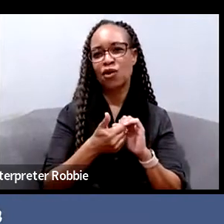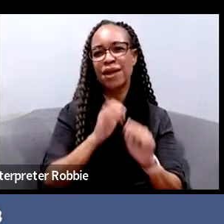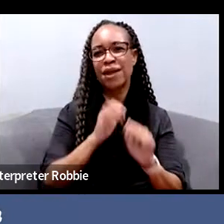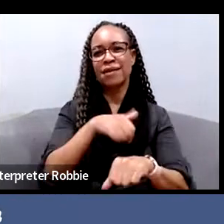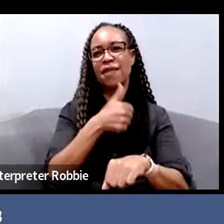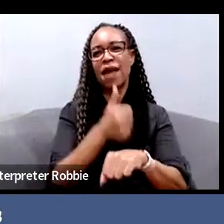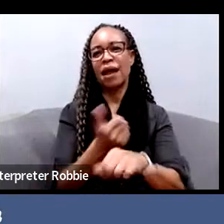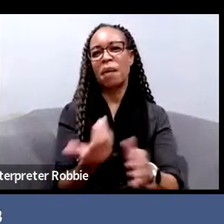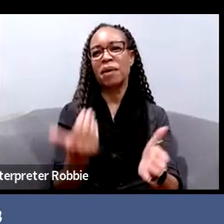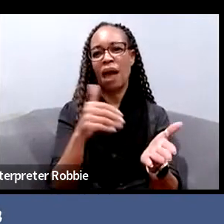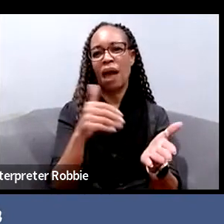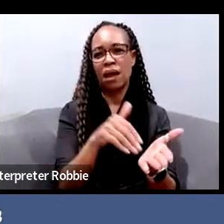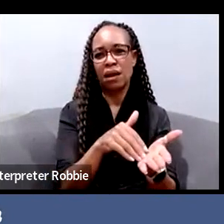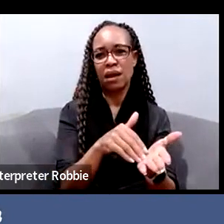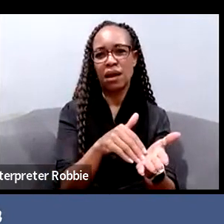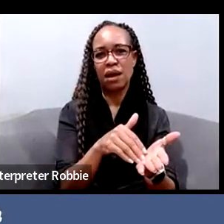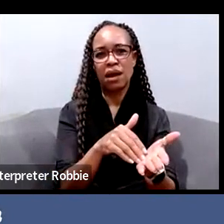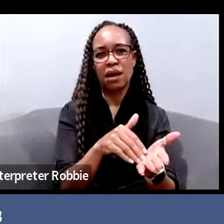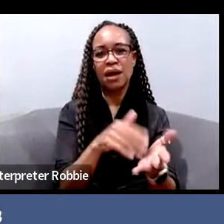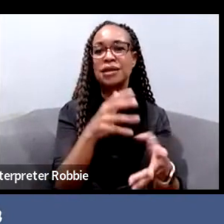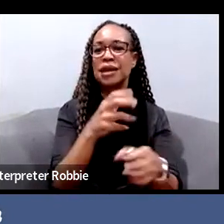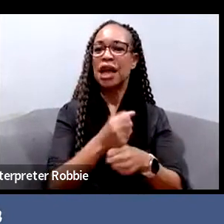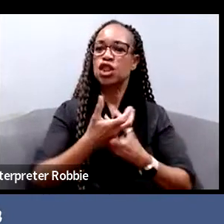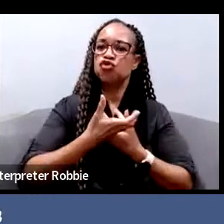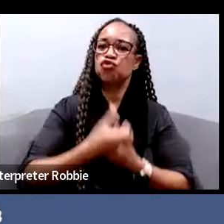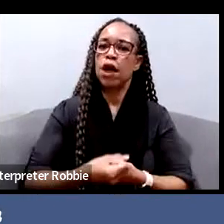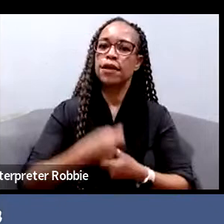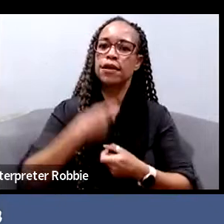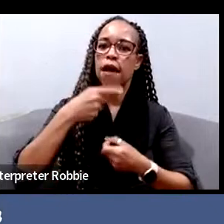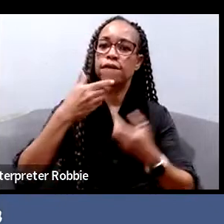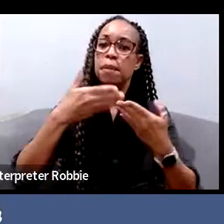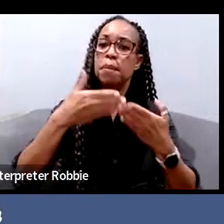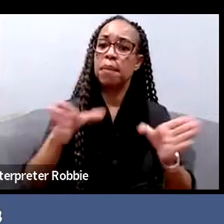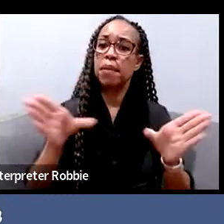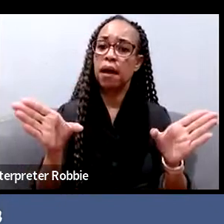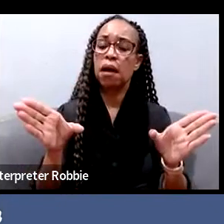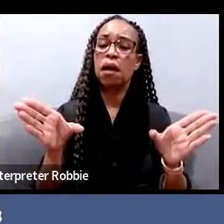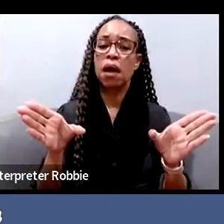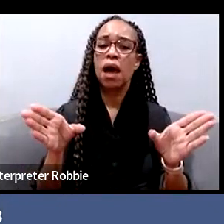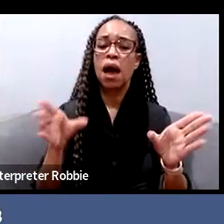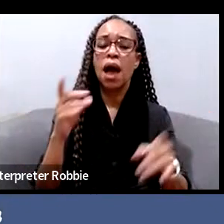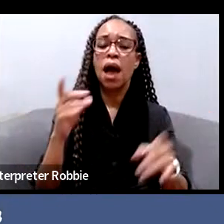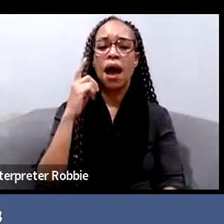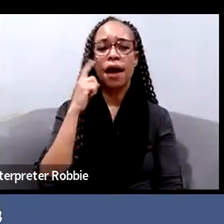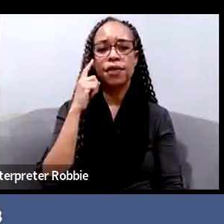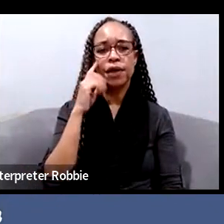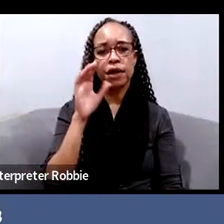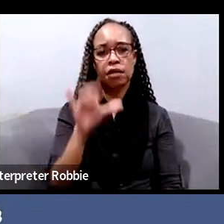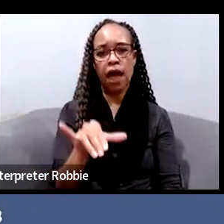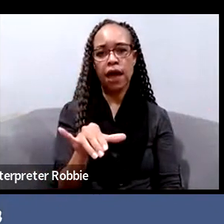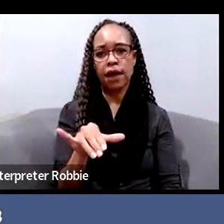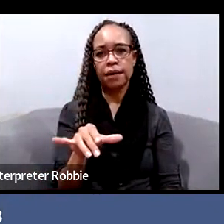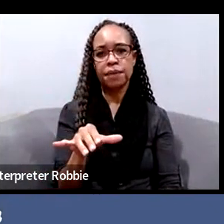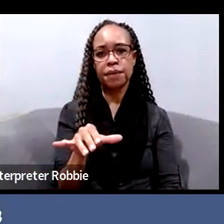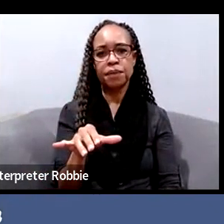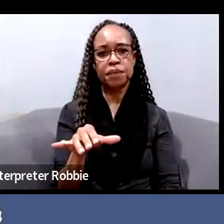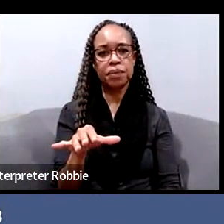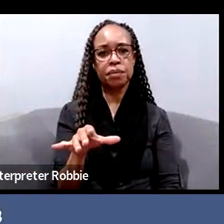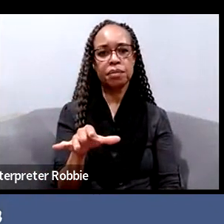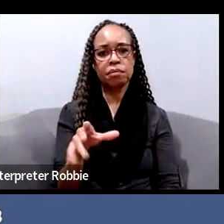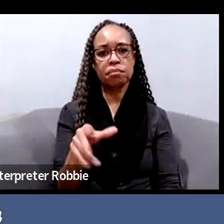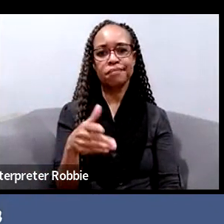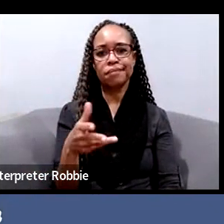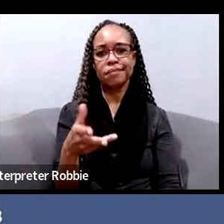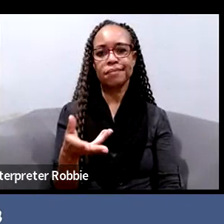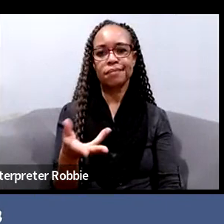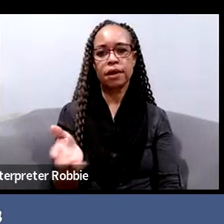those policies and regain the public trust? So I think that there should be